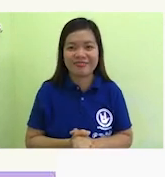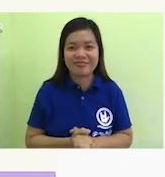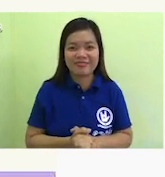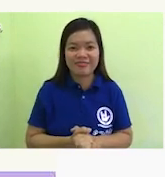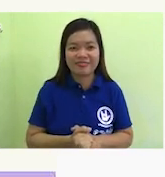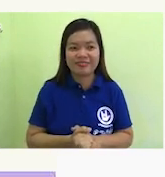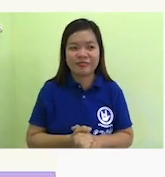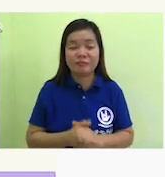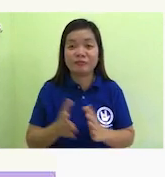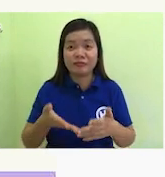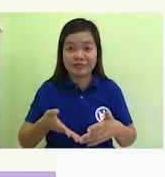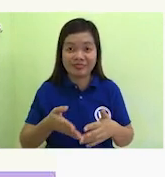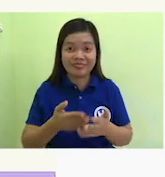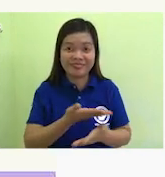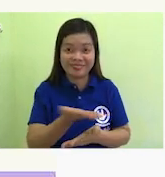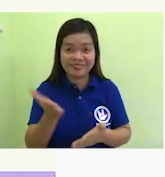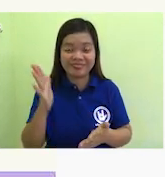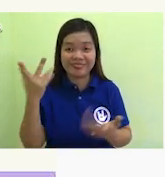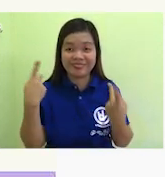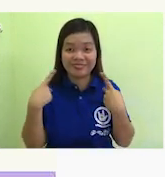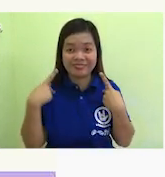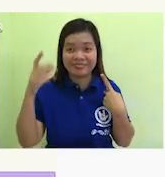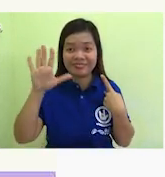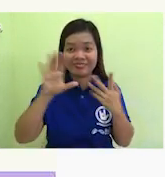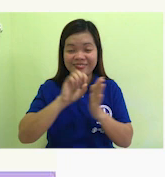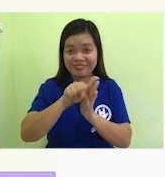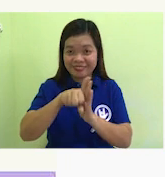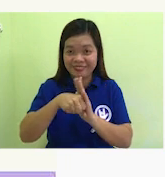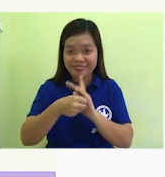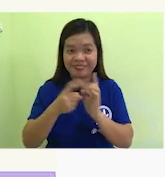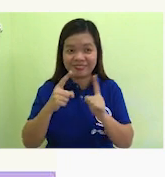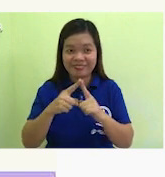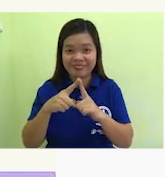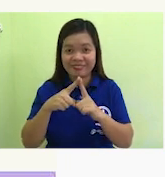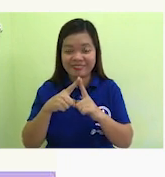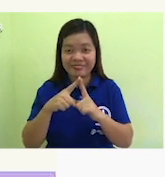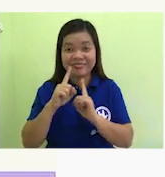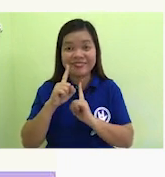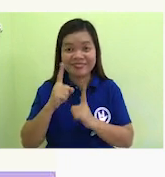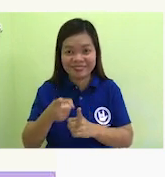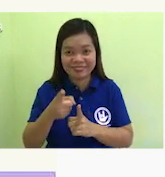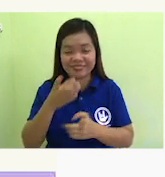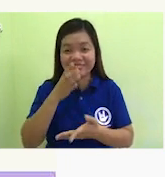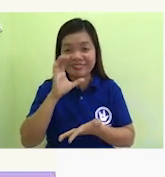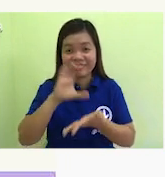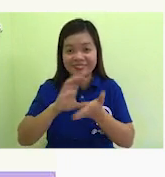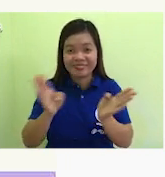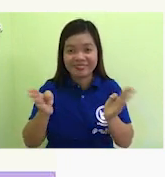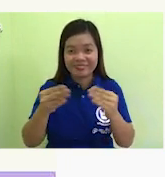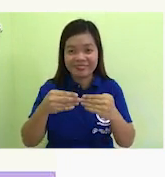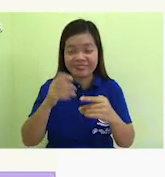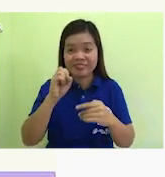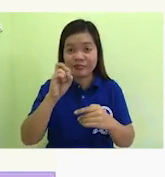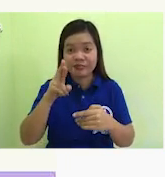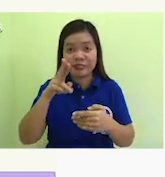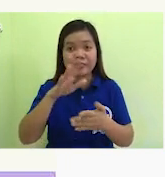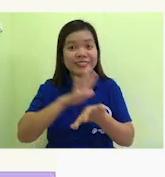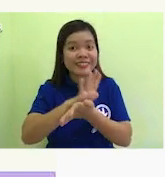5. You have 5 seconds to write your answer in the comment box or on your